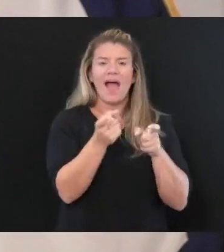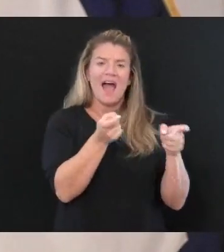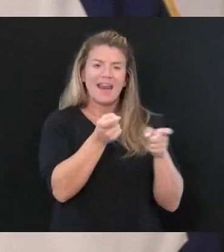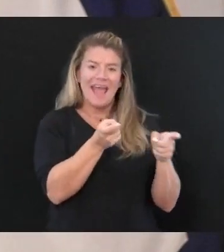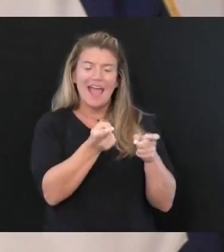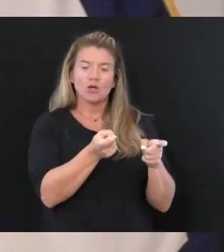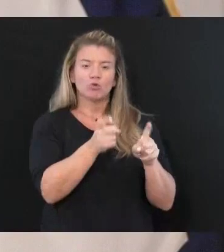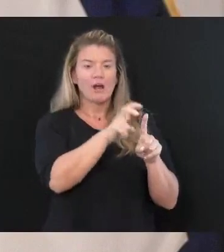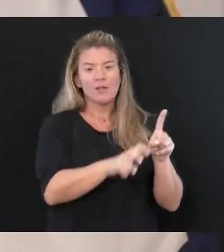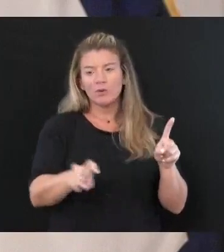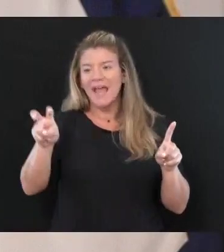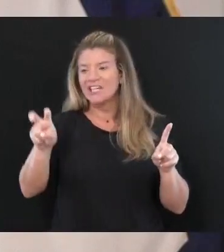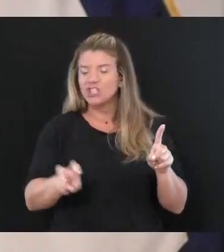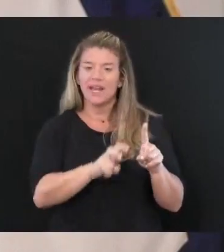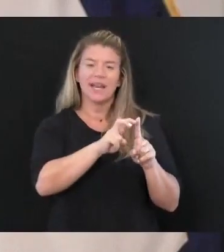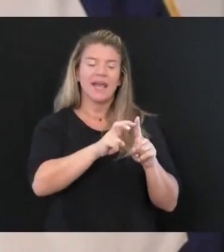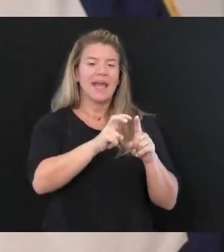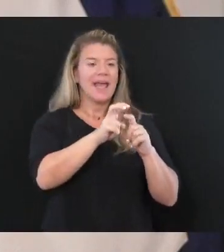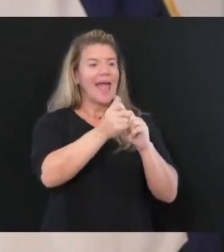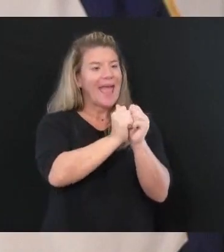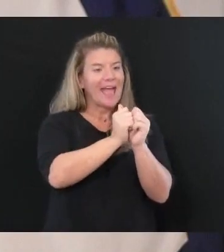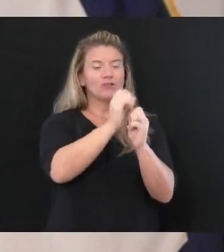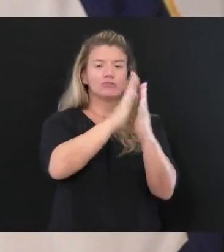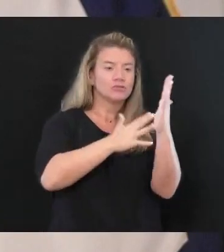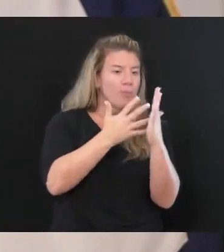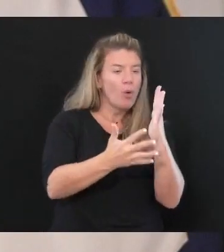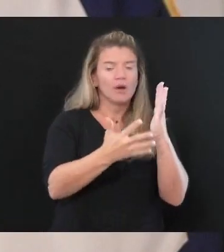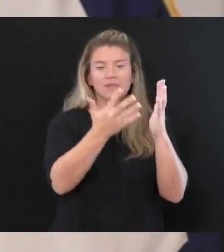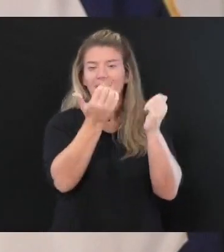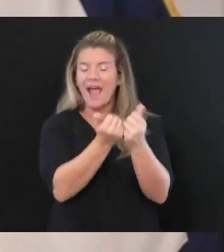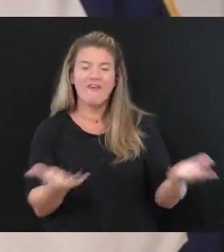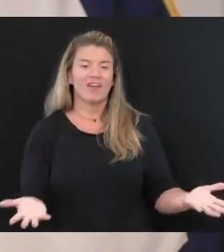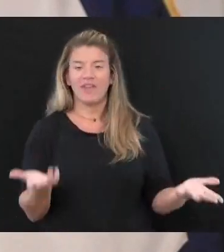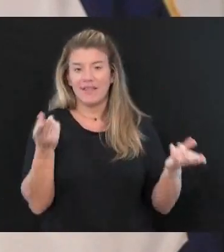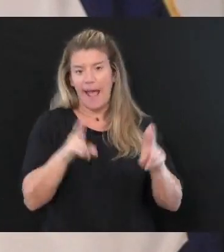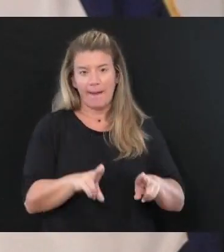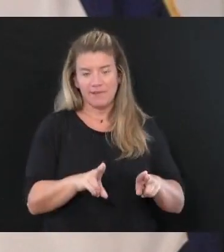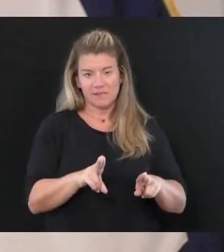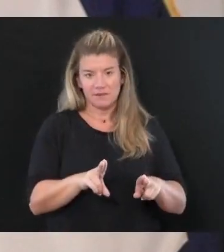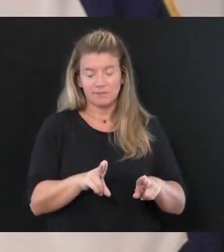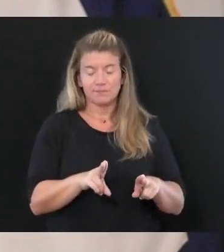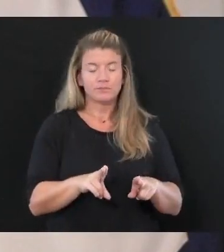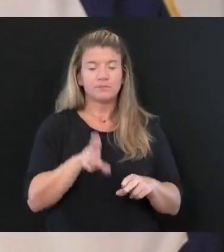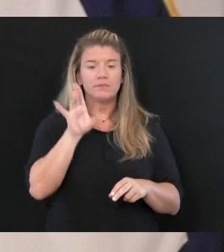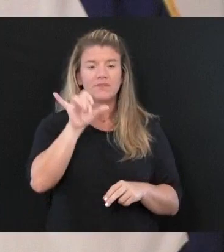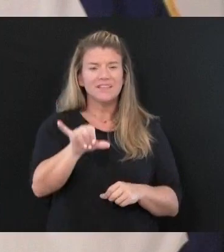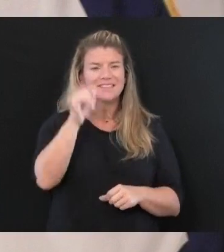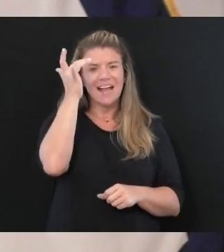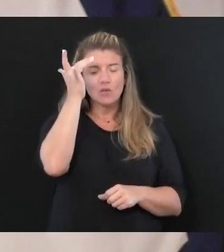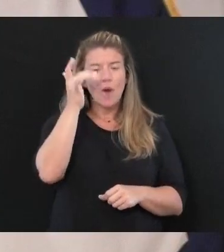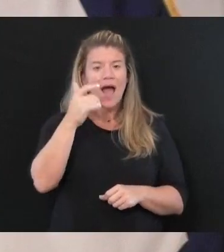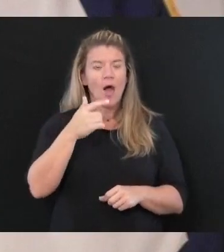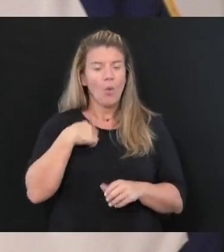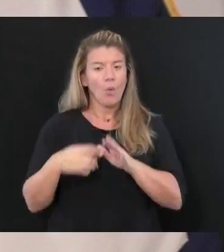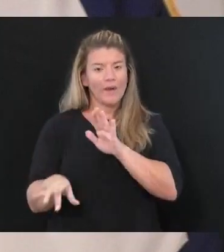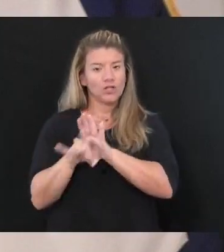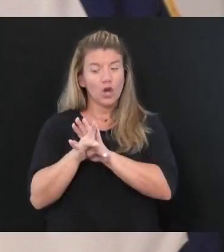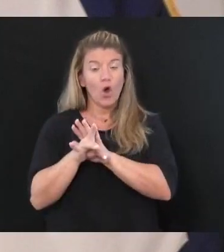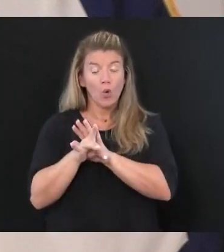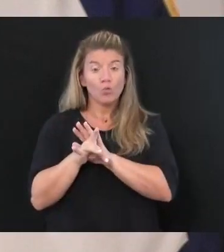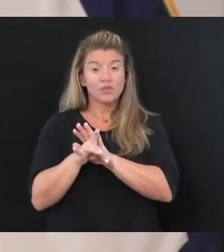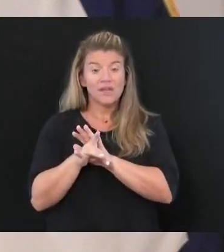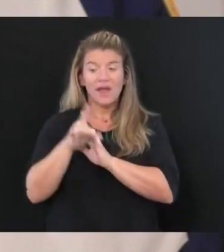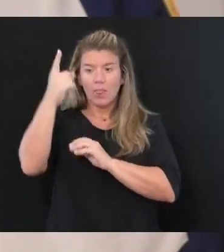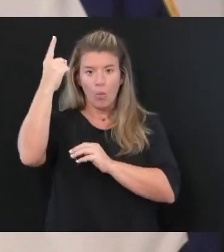the transportation, how to handle all the scheduling, everything in the world that goes on. So that's why we try to do this. You will be updated